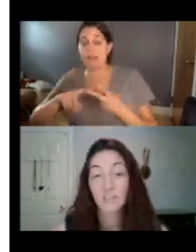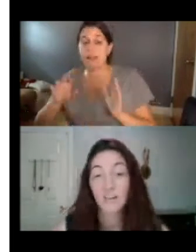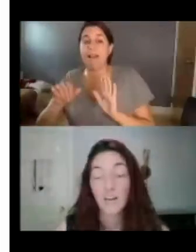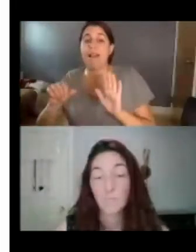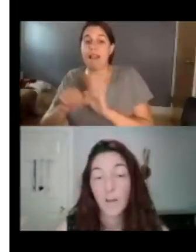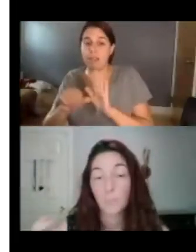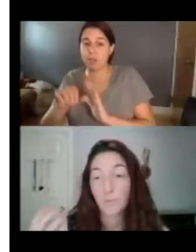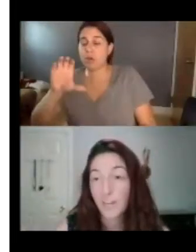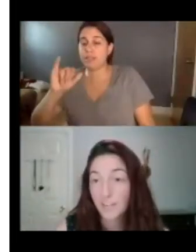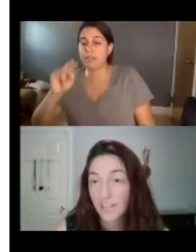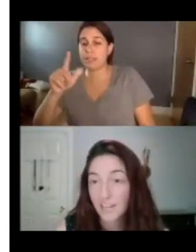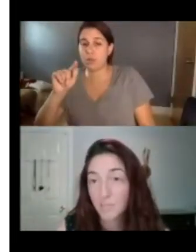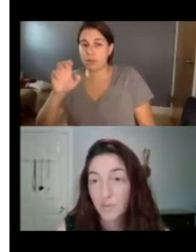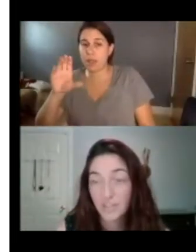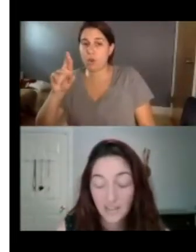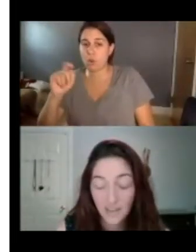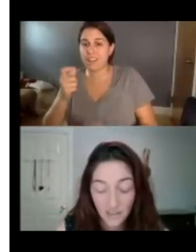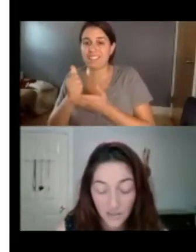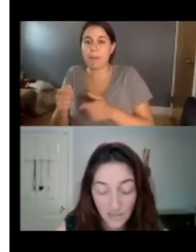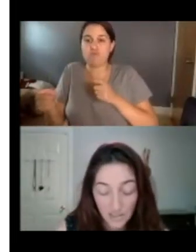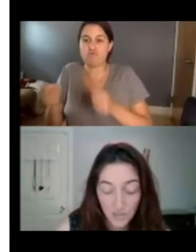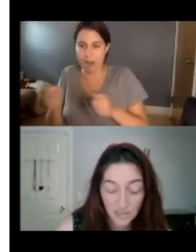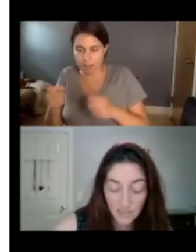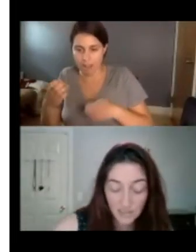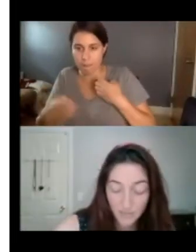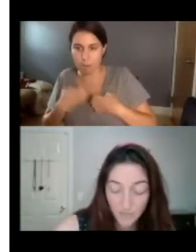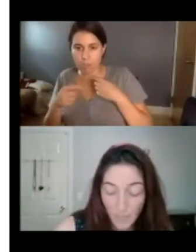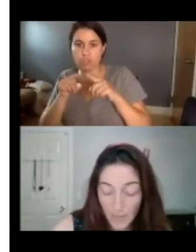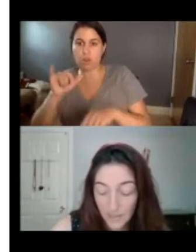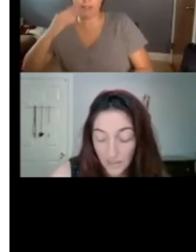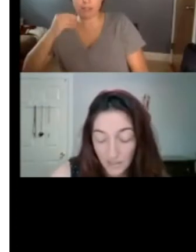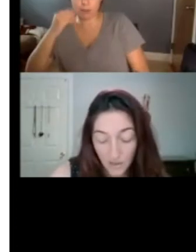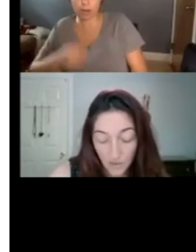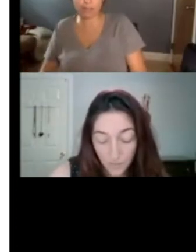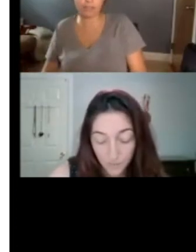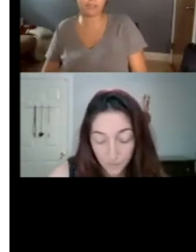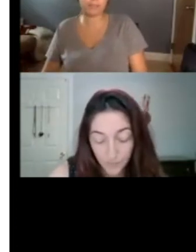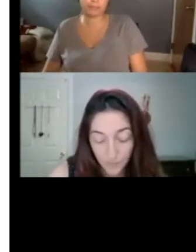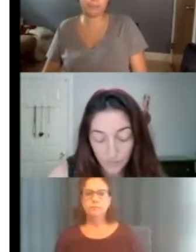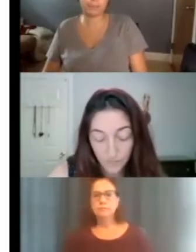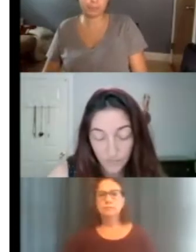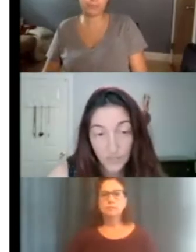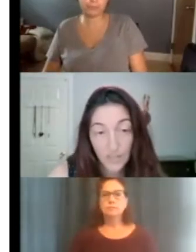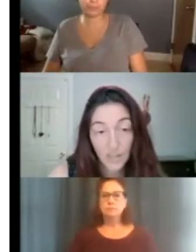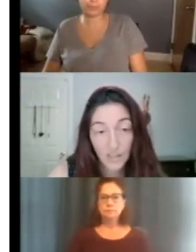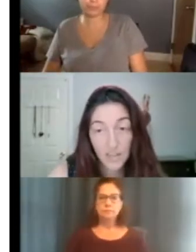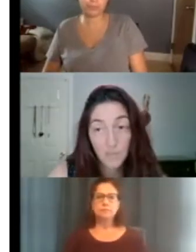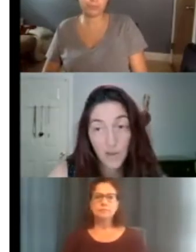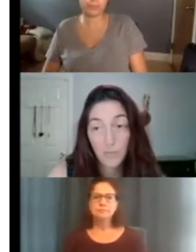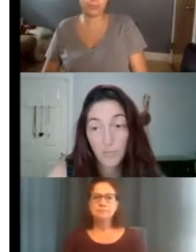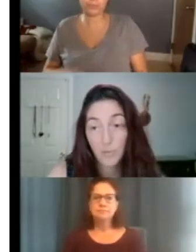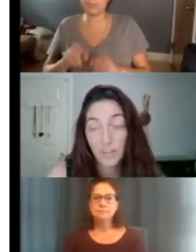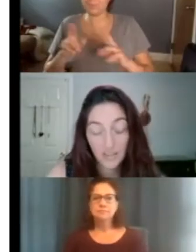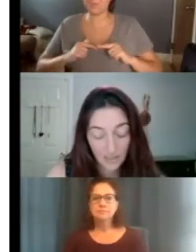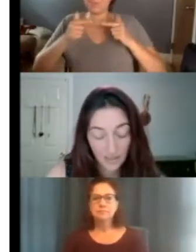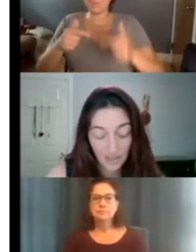cortex help with regulating emotion during the experience. So in the